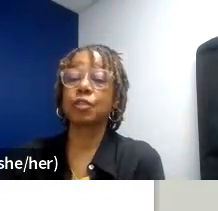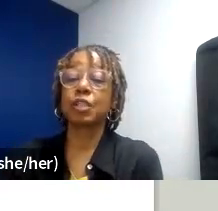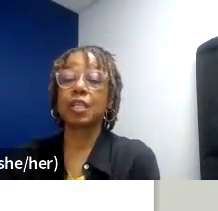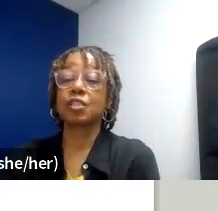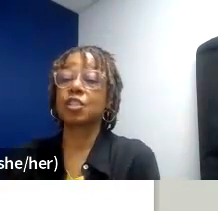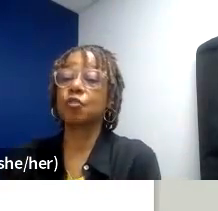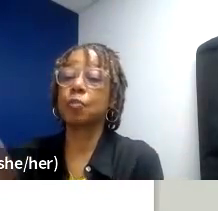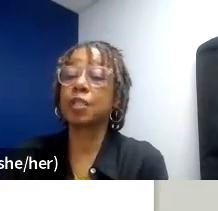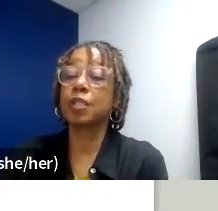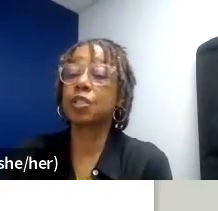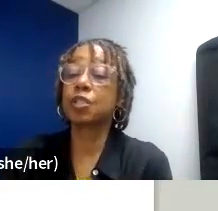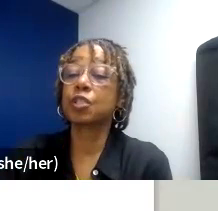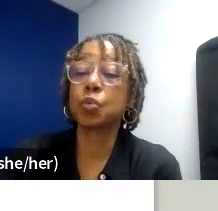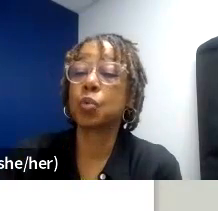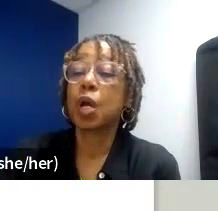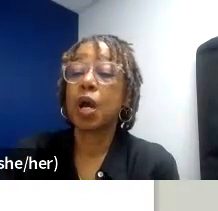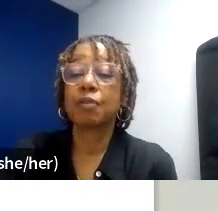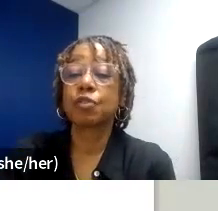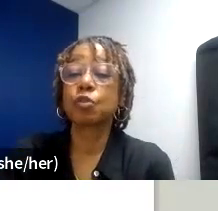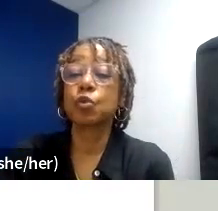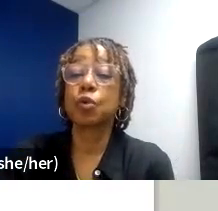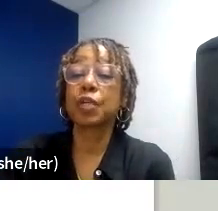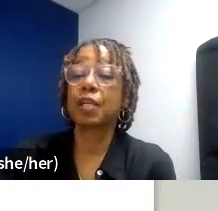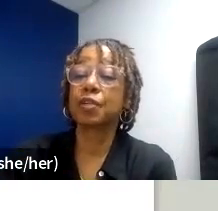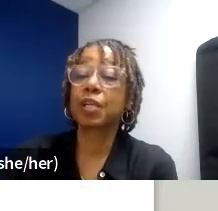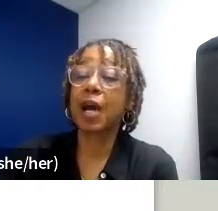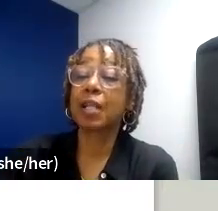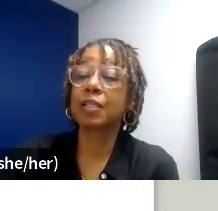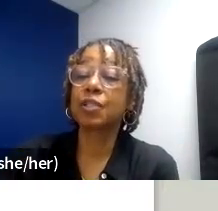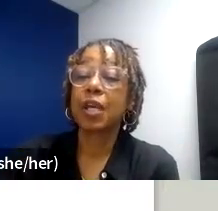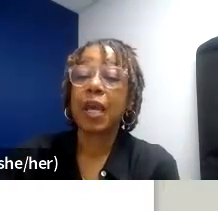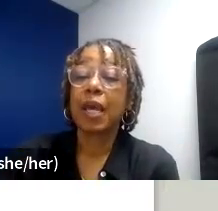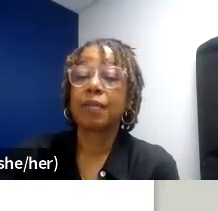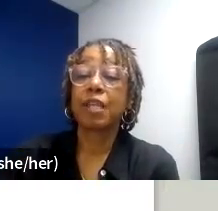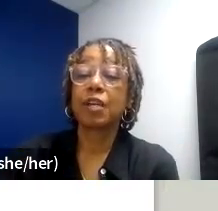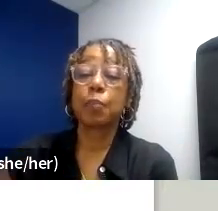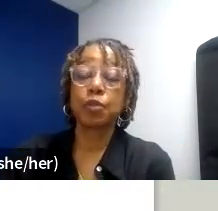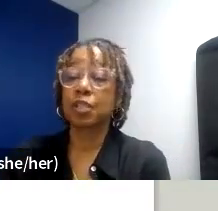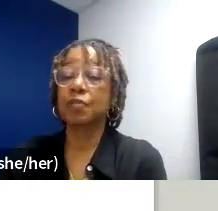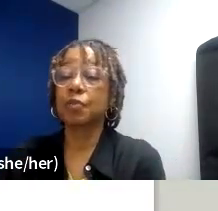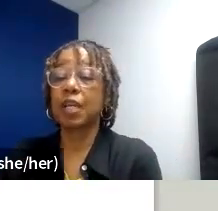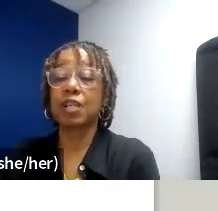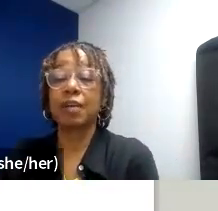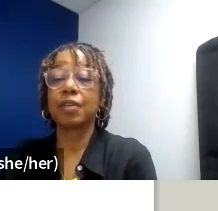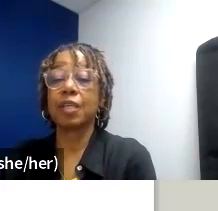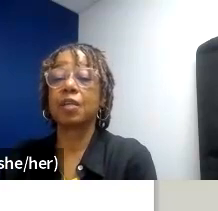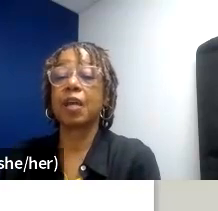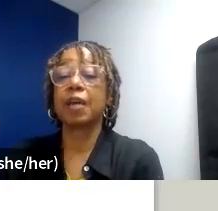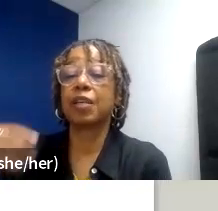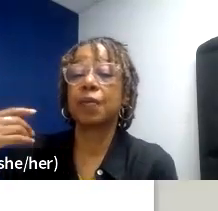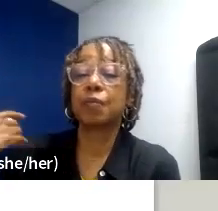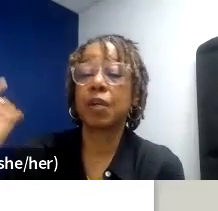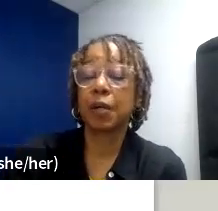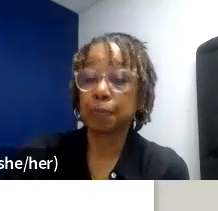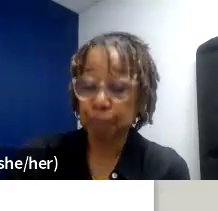part-time faculty at the Silverman School of Social Work at Hunter College, and they're a person living with HIV,